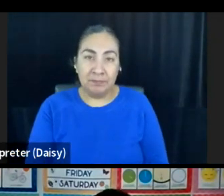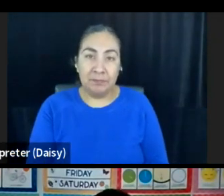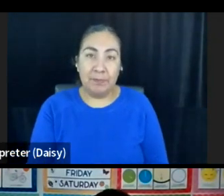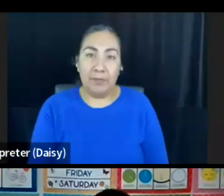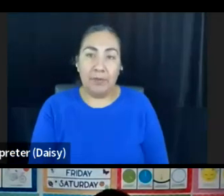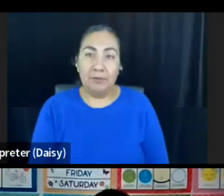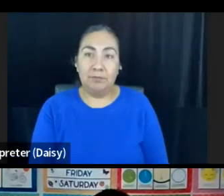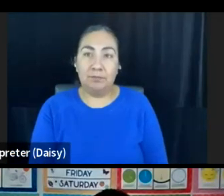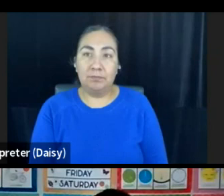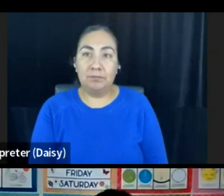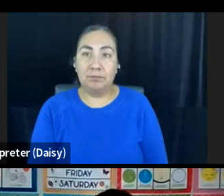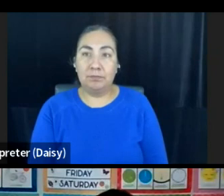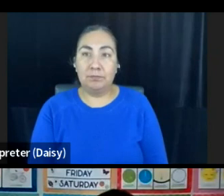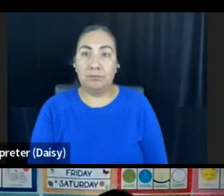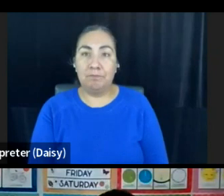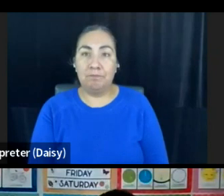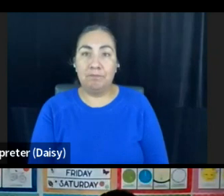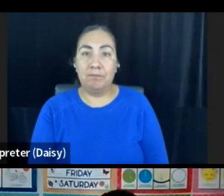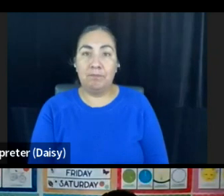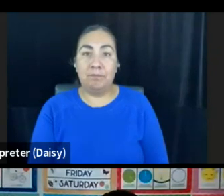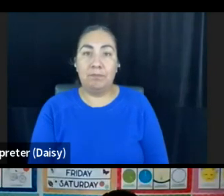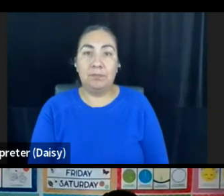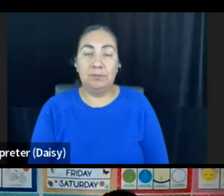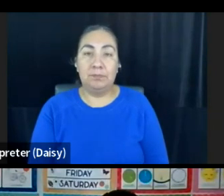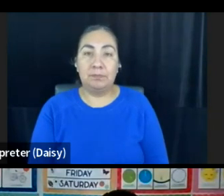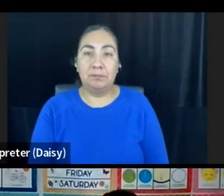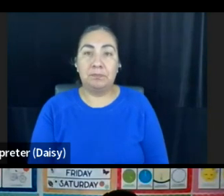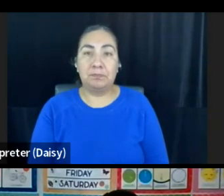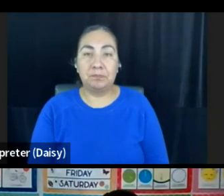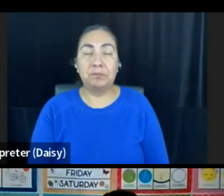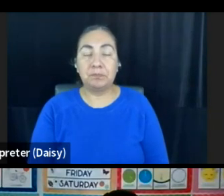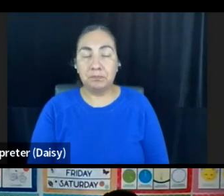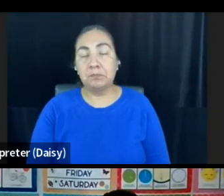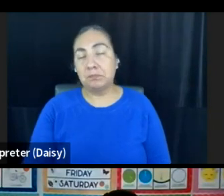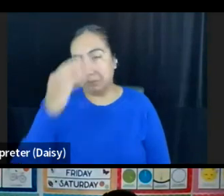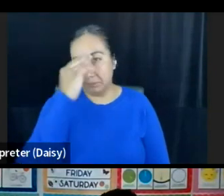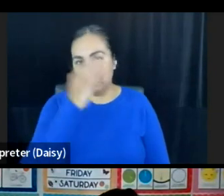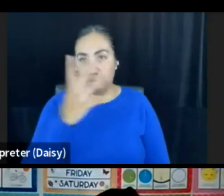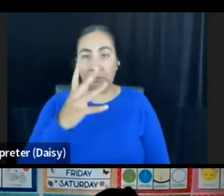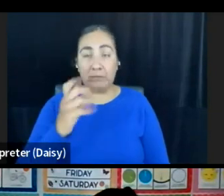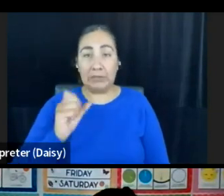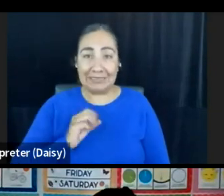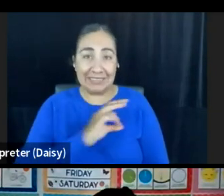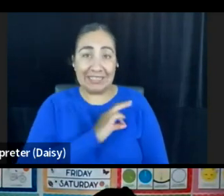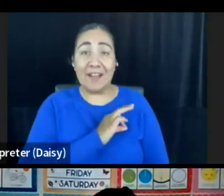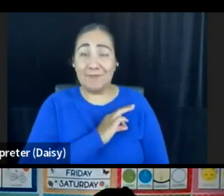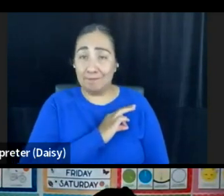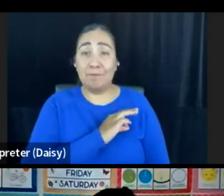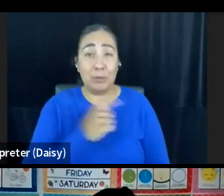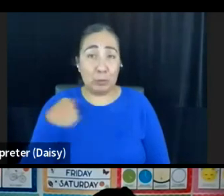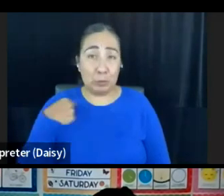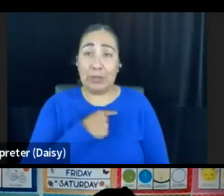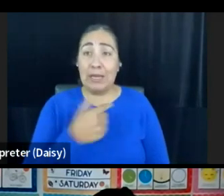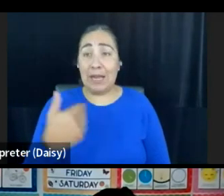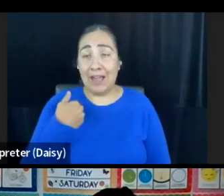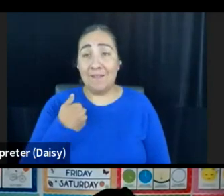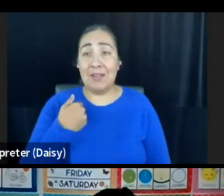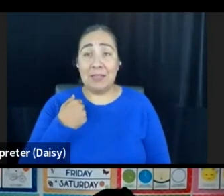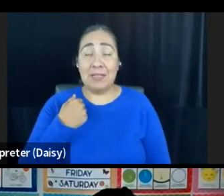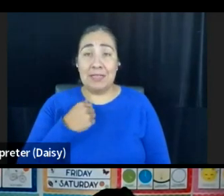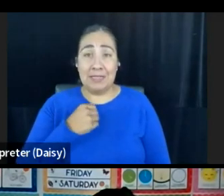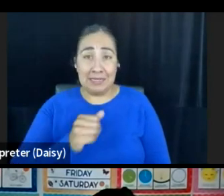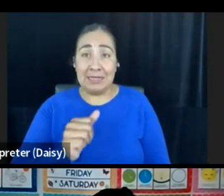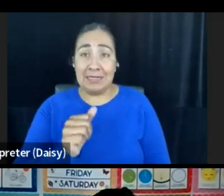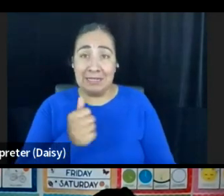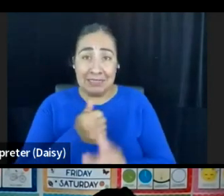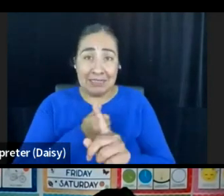I would say for staff as well, we do have self-care days, which I think is something people are using